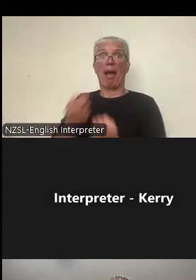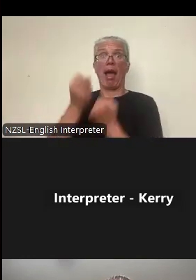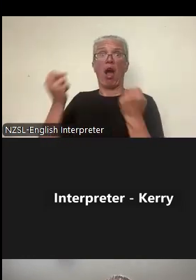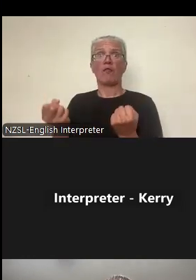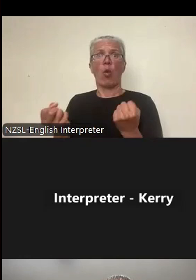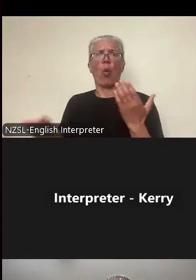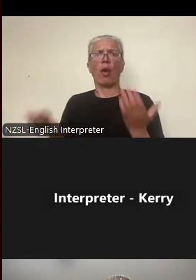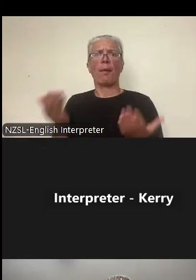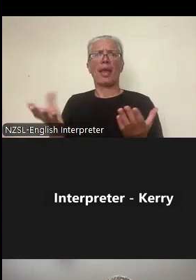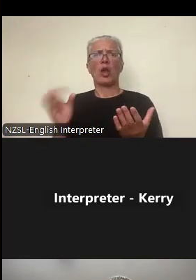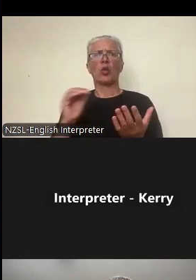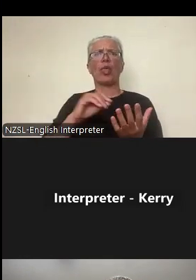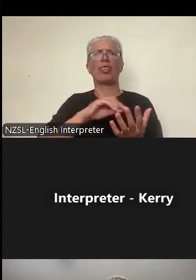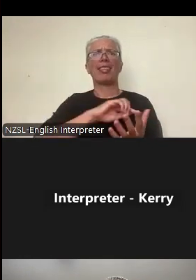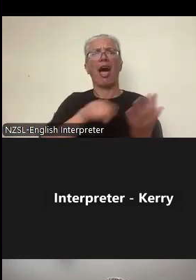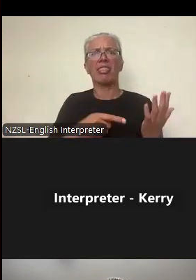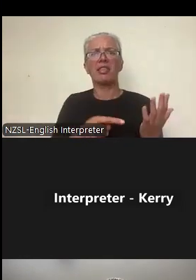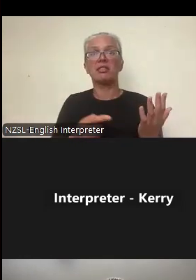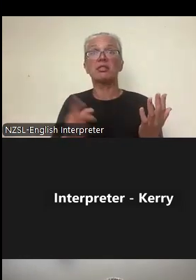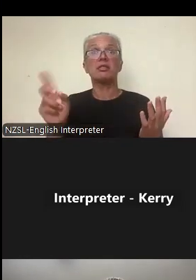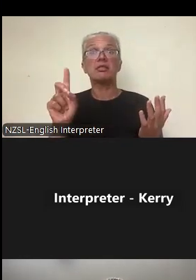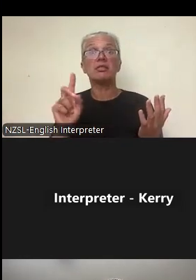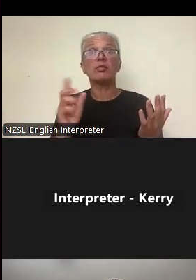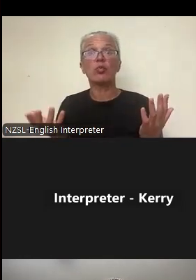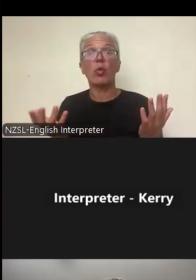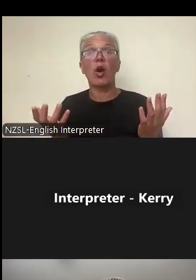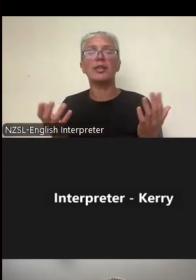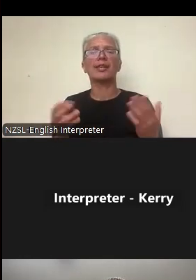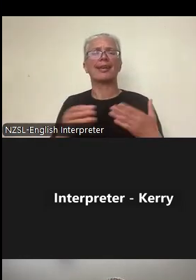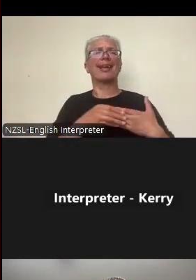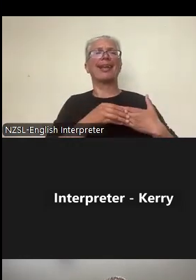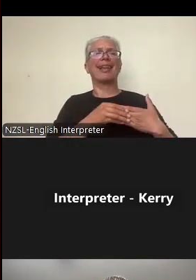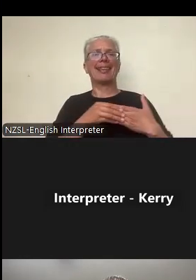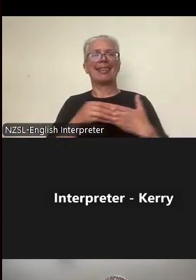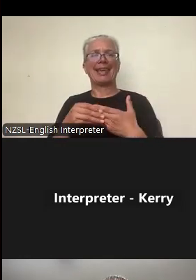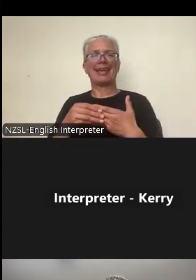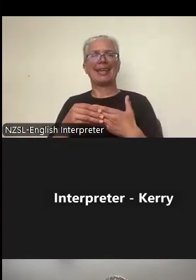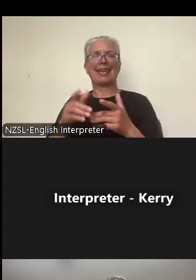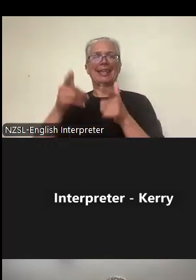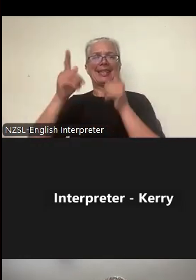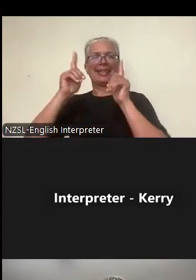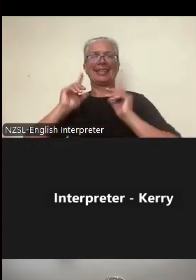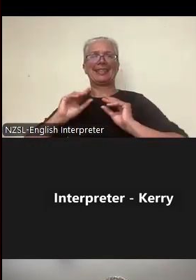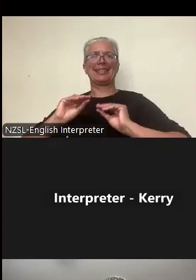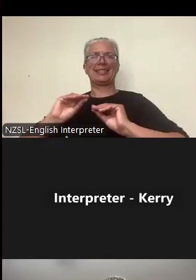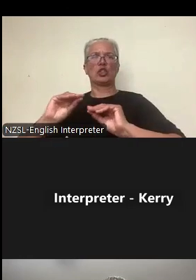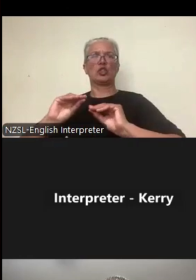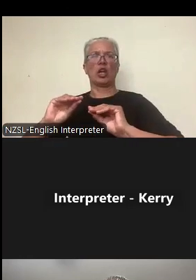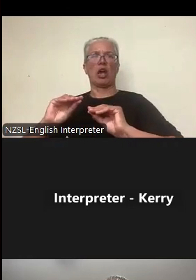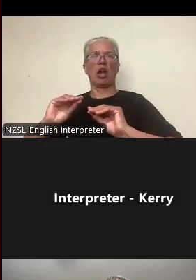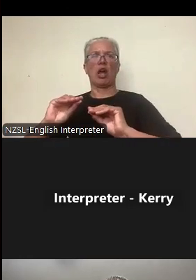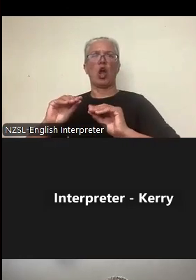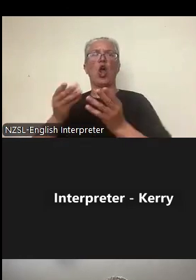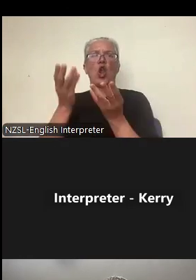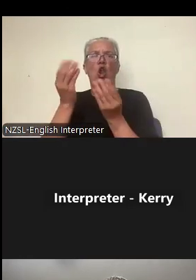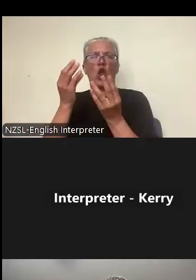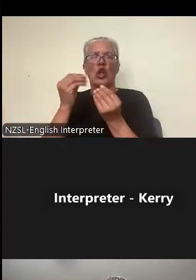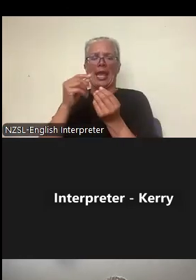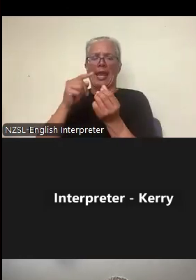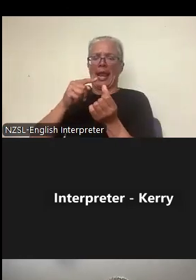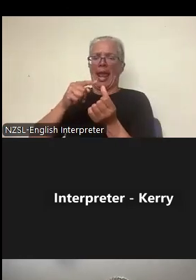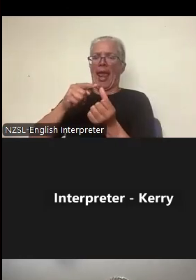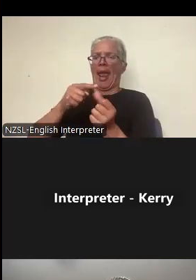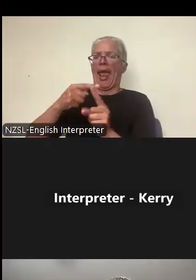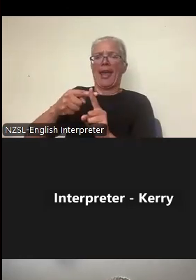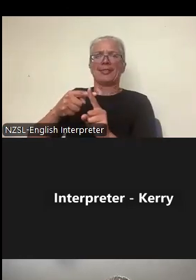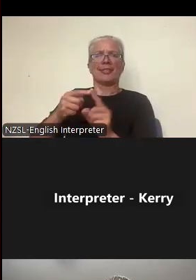others. And it is leading teacher learning and development as a principal, as a leader,